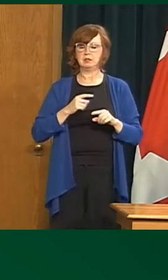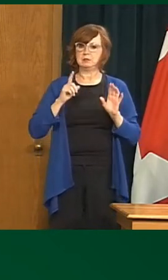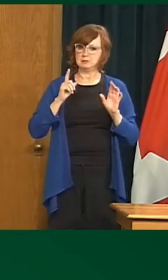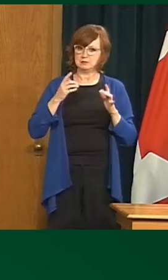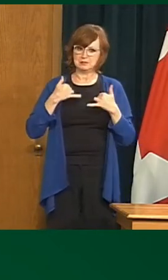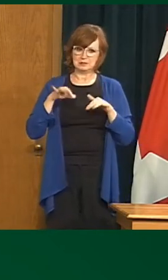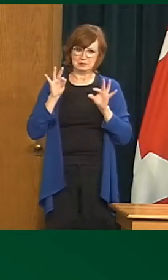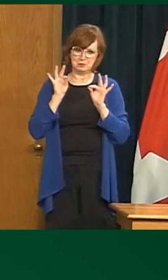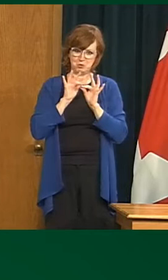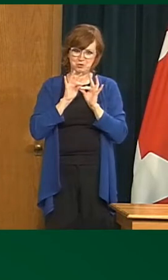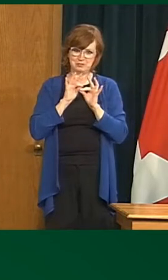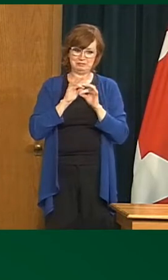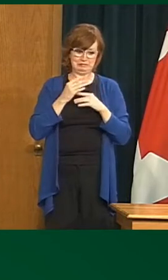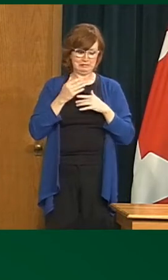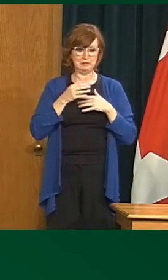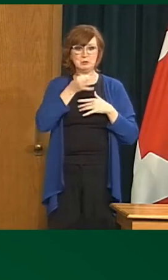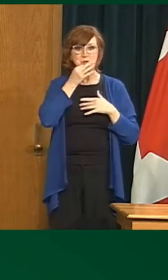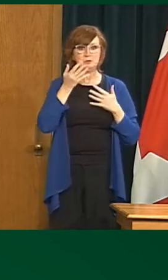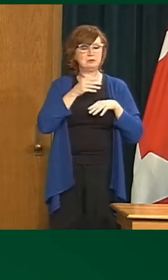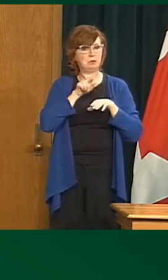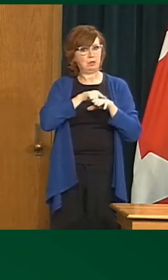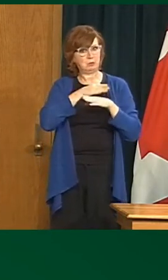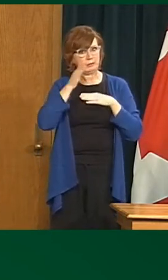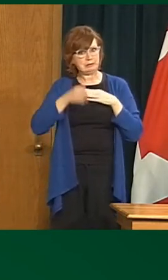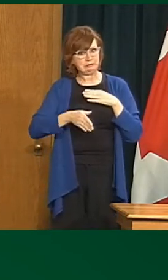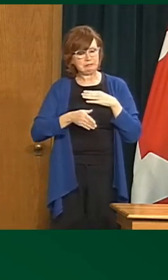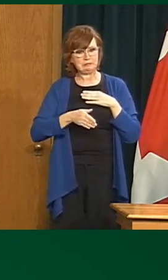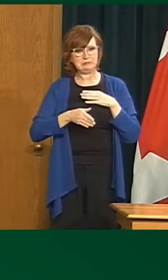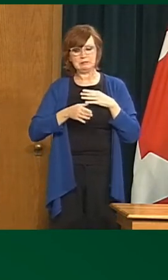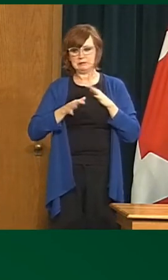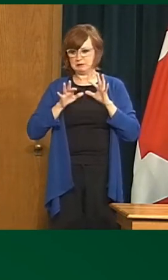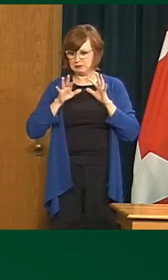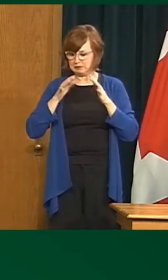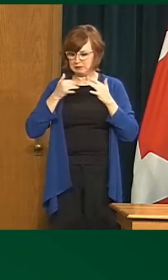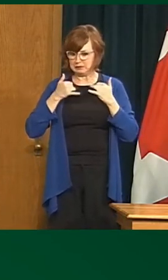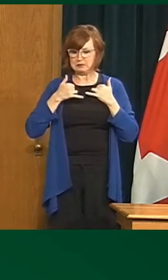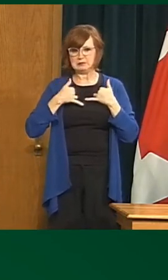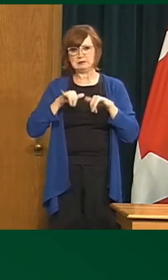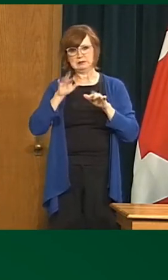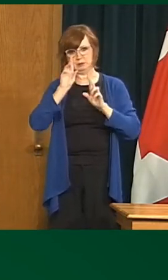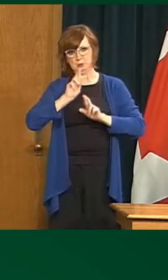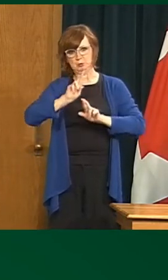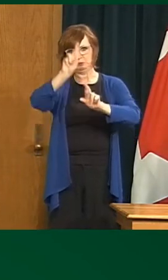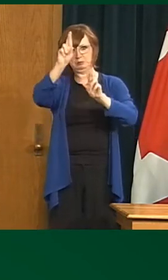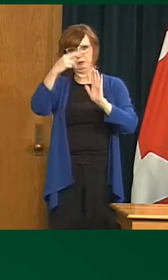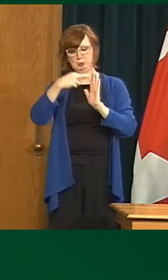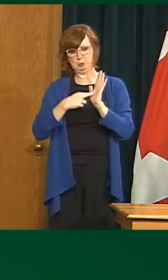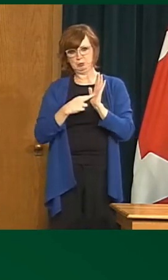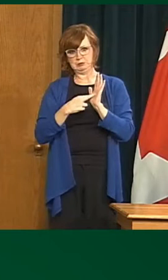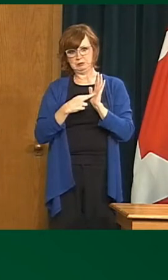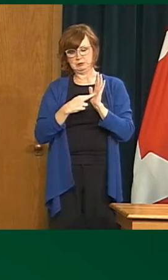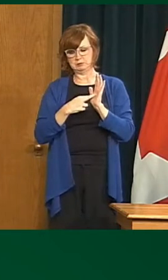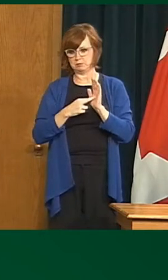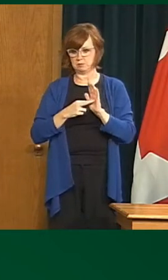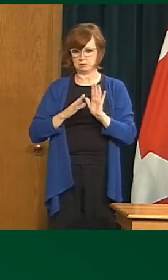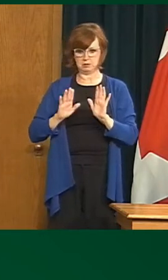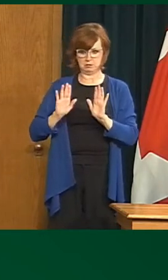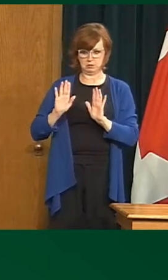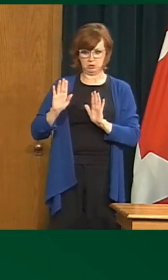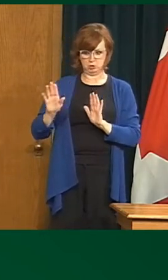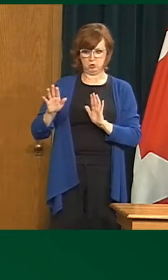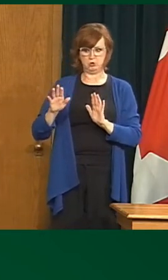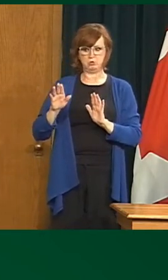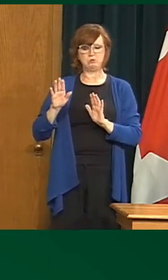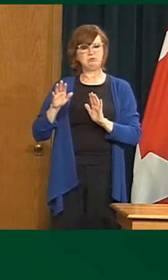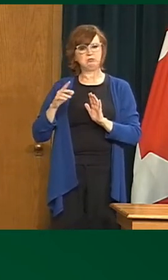you know, diligence to maintain physical distancing between members who are not part of our household or our virtual household. And as